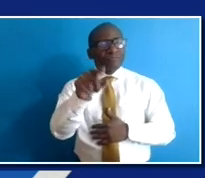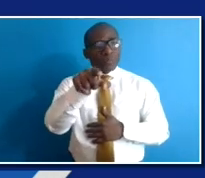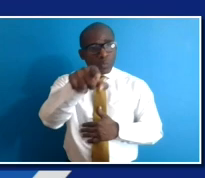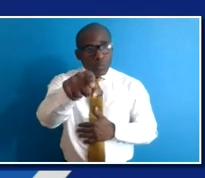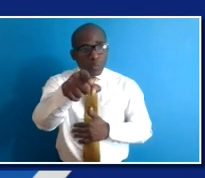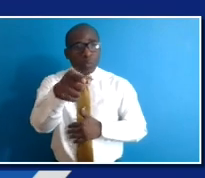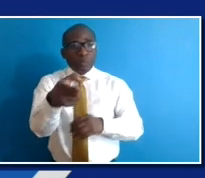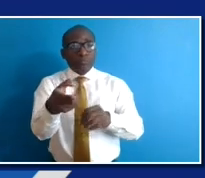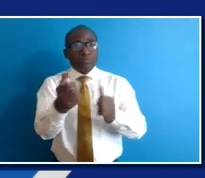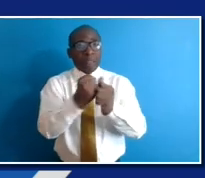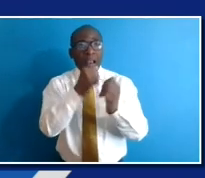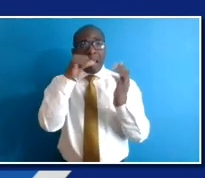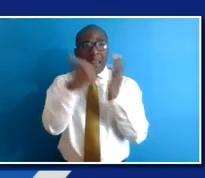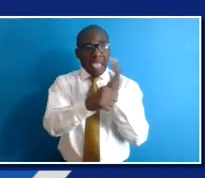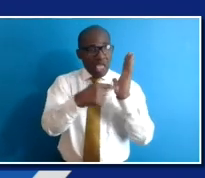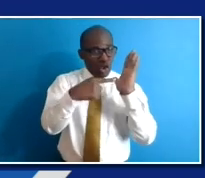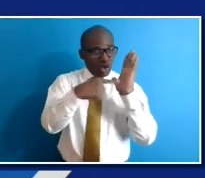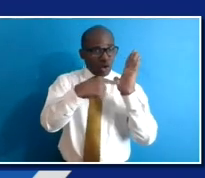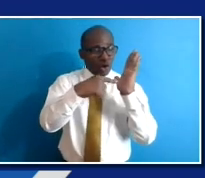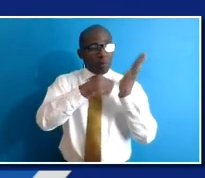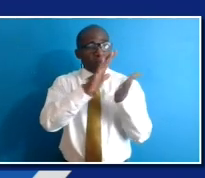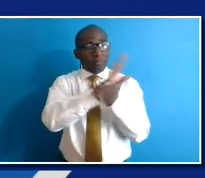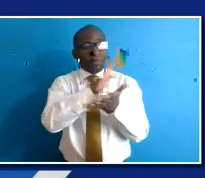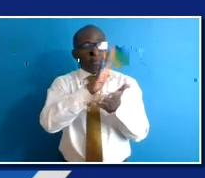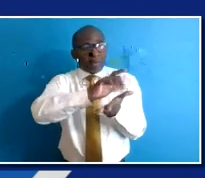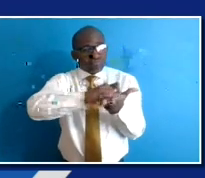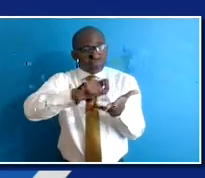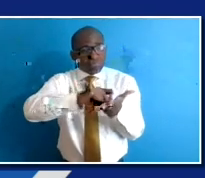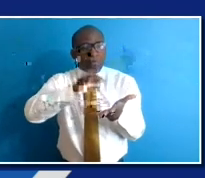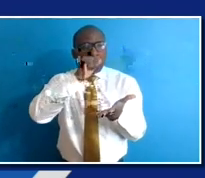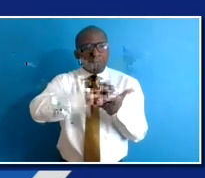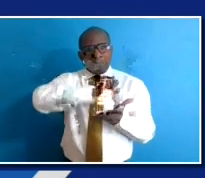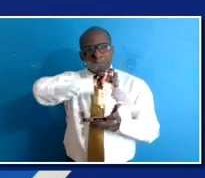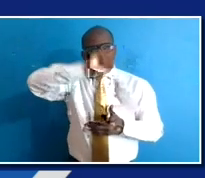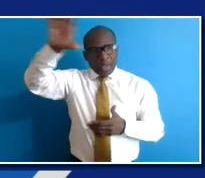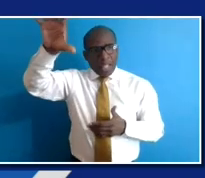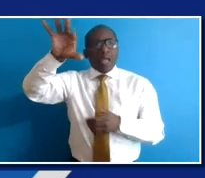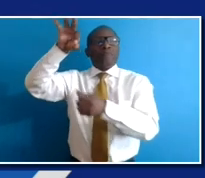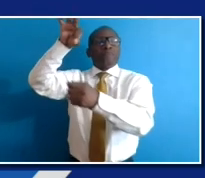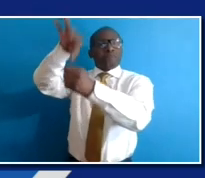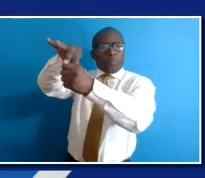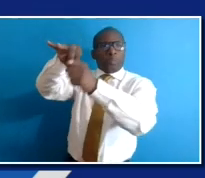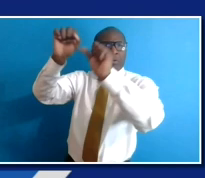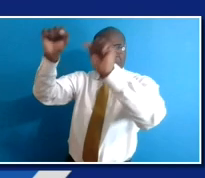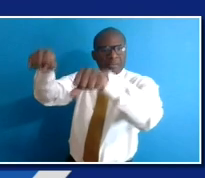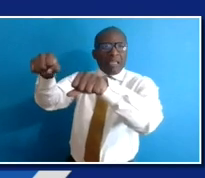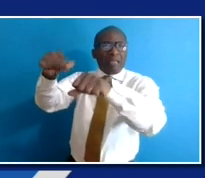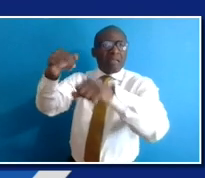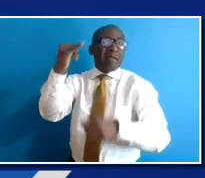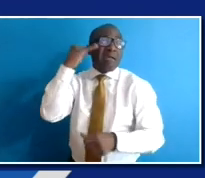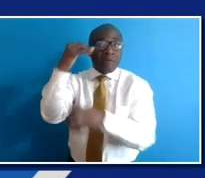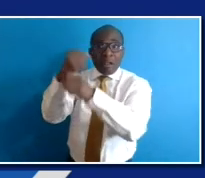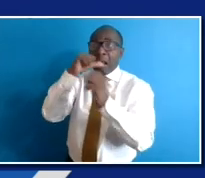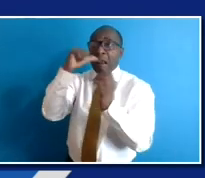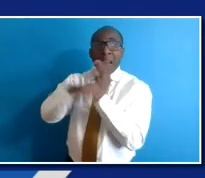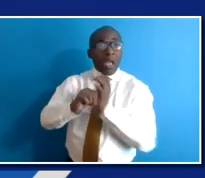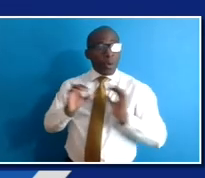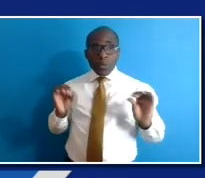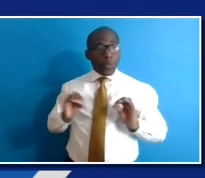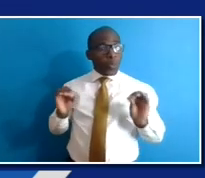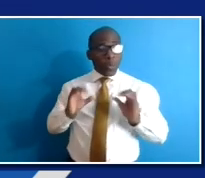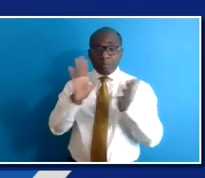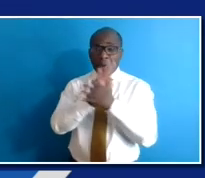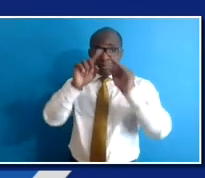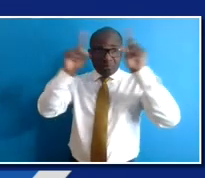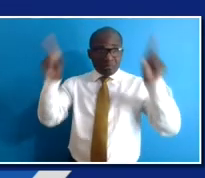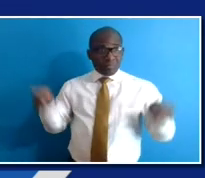that. But there's been some concerns, some problems that have occurred. You can avoid those problems by voting early if you choose to do that. Early voting will continue